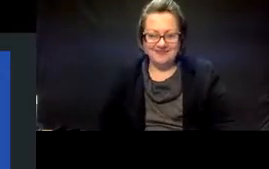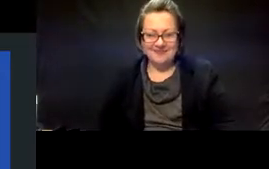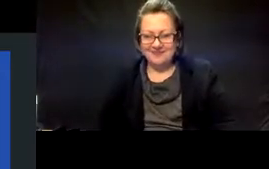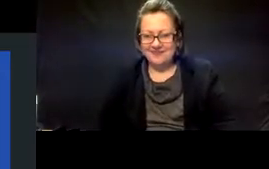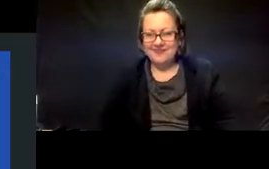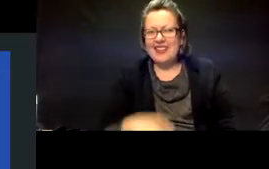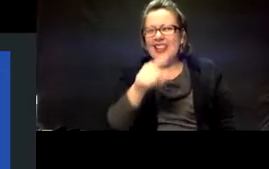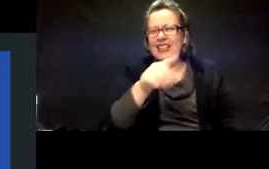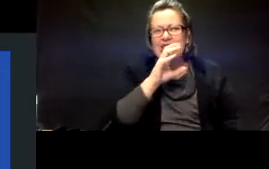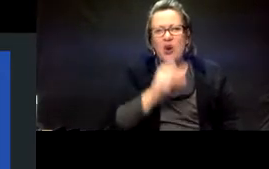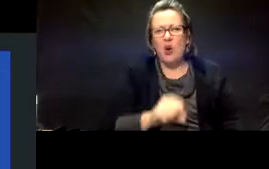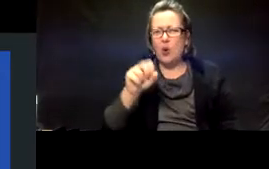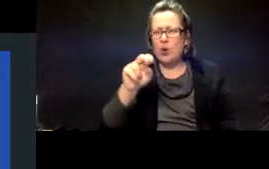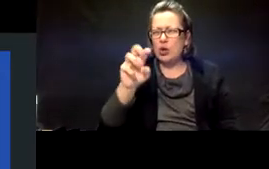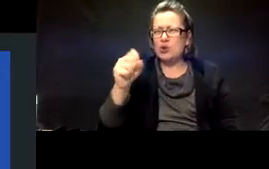to ask.